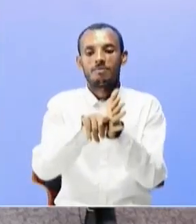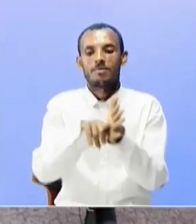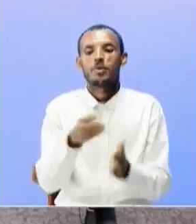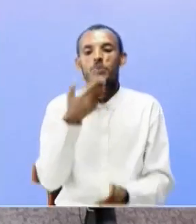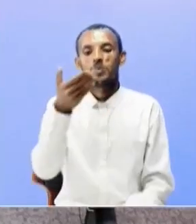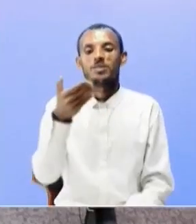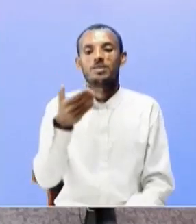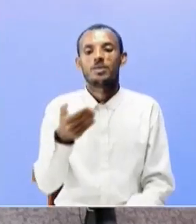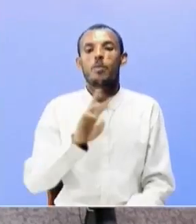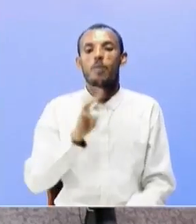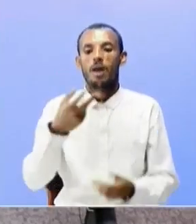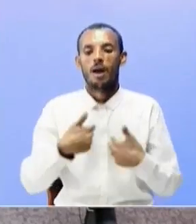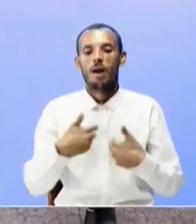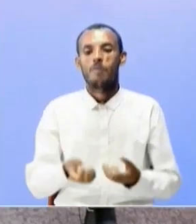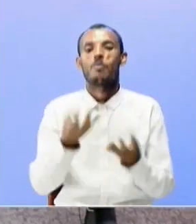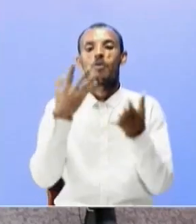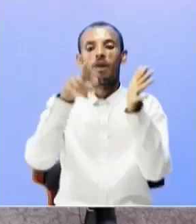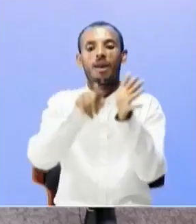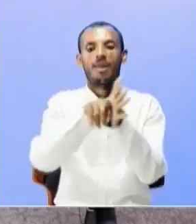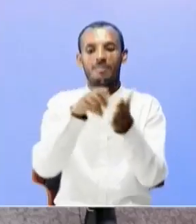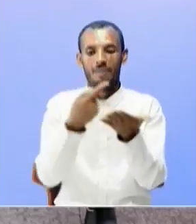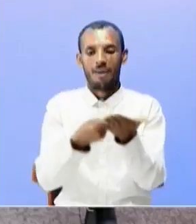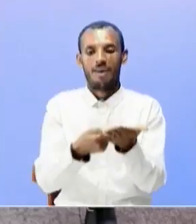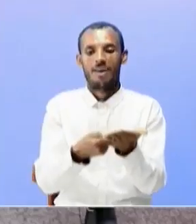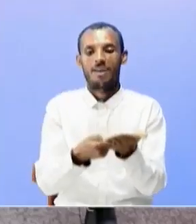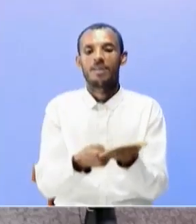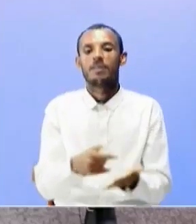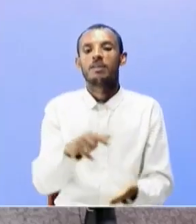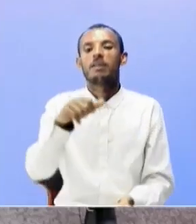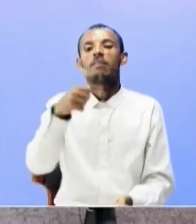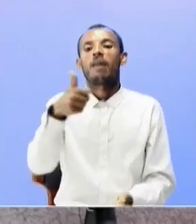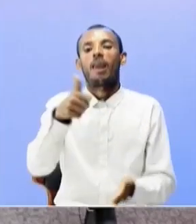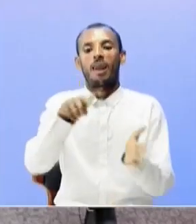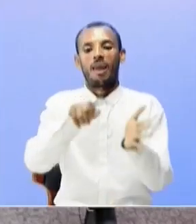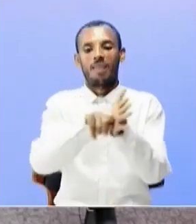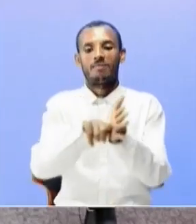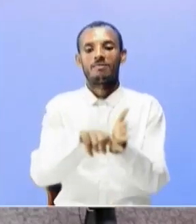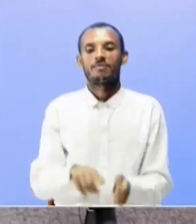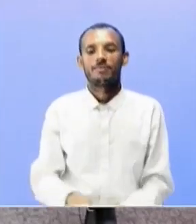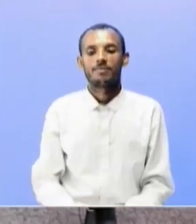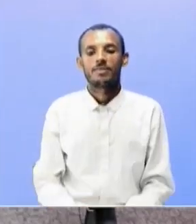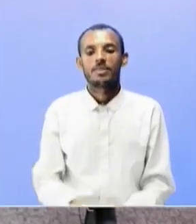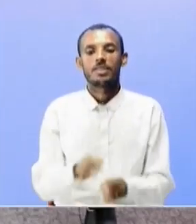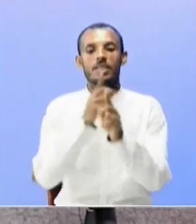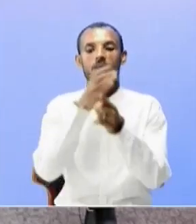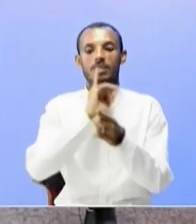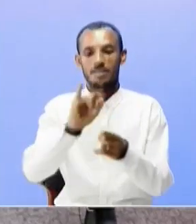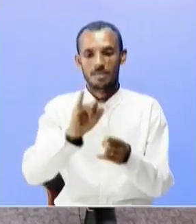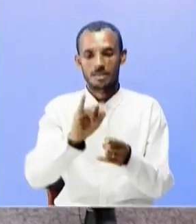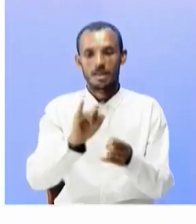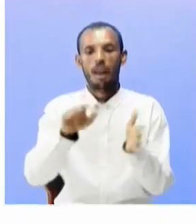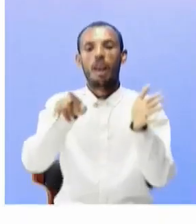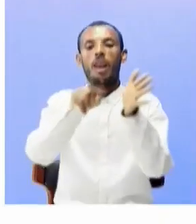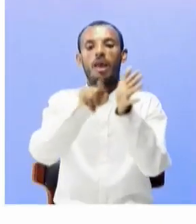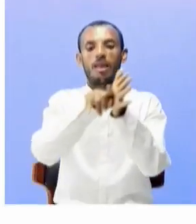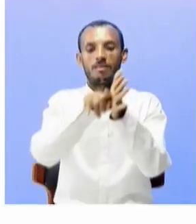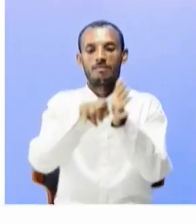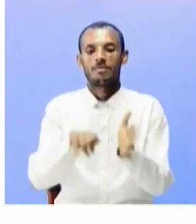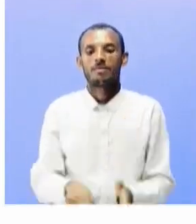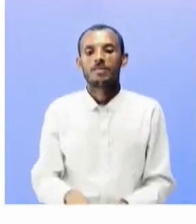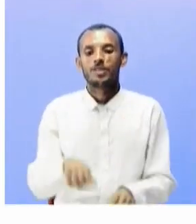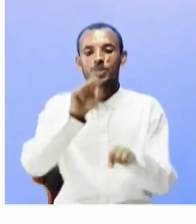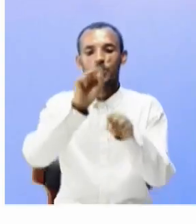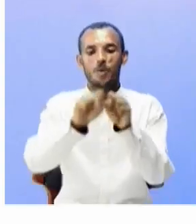Good. We have more negatives here. We have 10 negatives. So the result will be what? Negative.